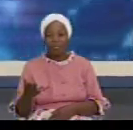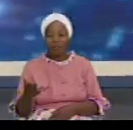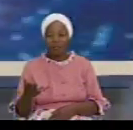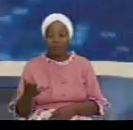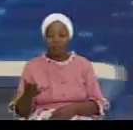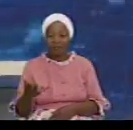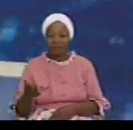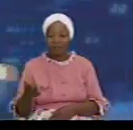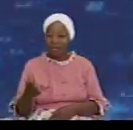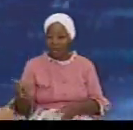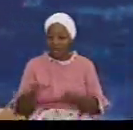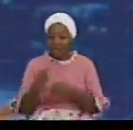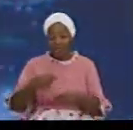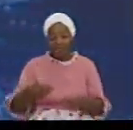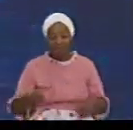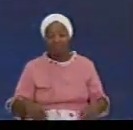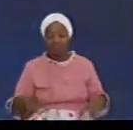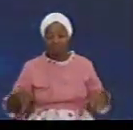As a young boy,